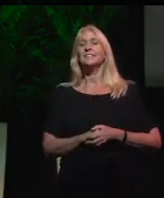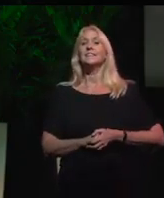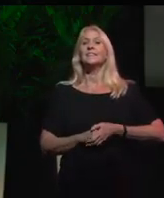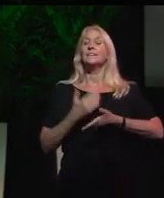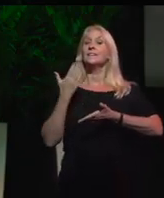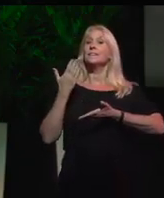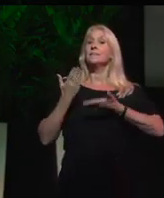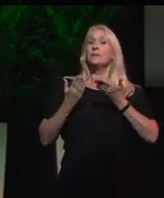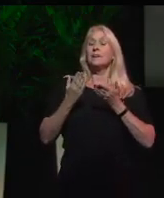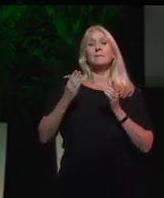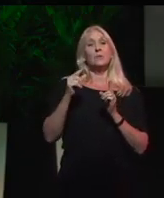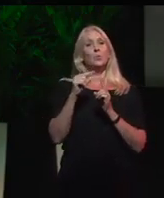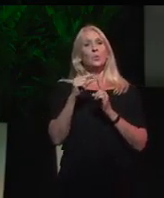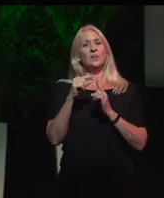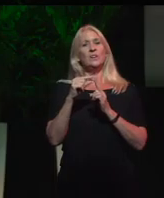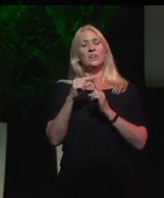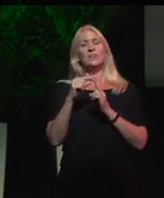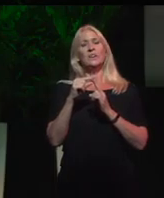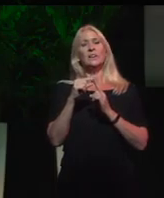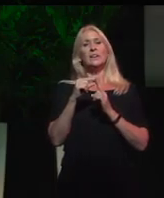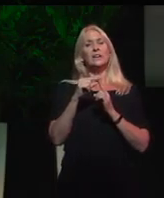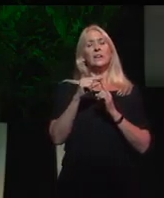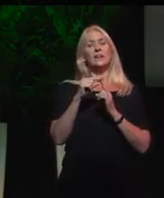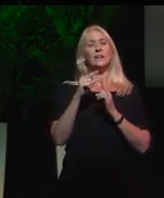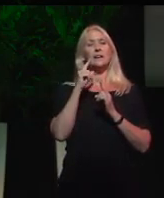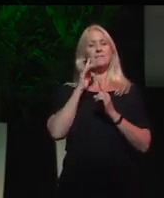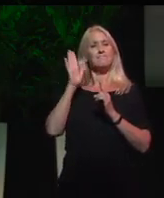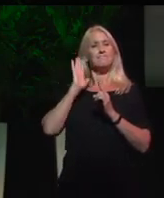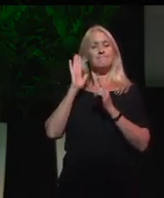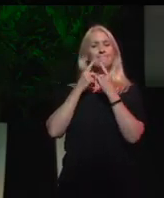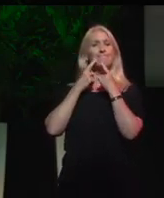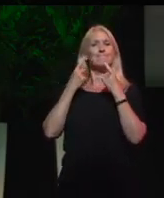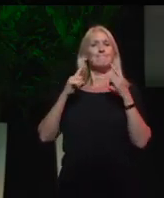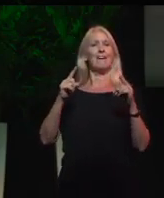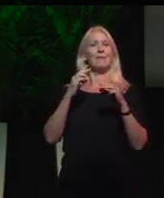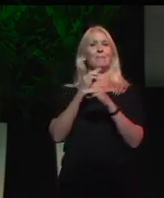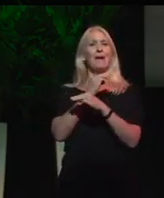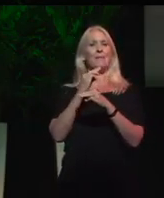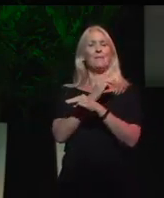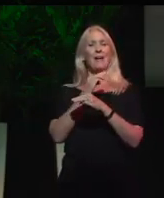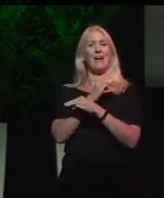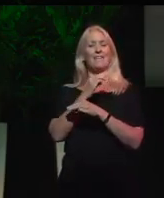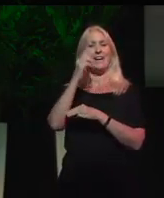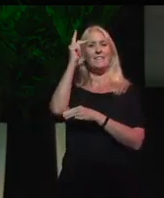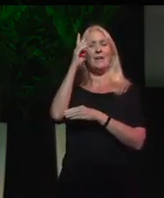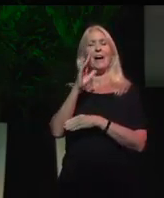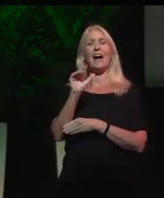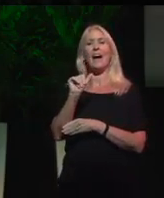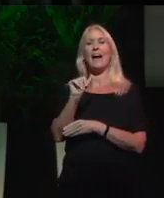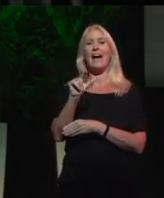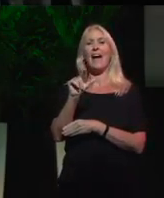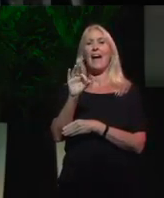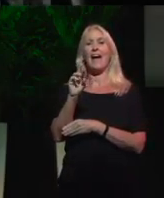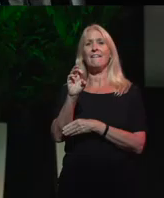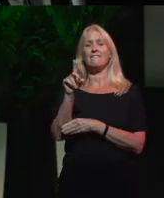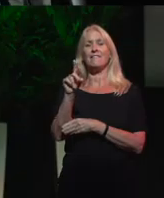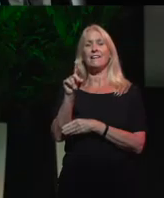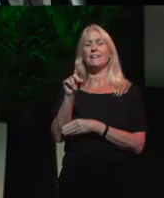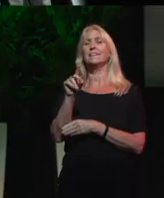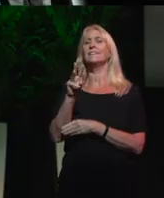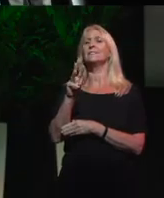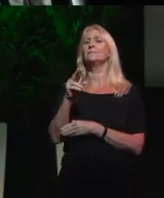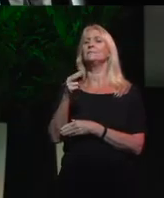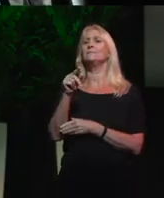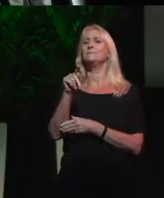Perhaps the words of noted mathematician and philosopher Alfred North Whitehead may provide some